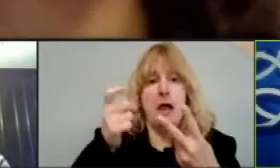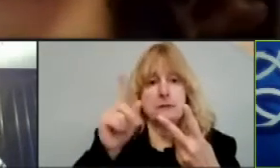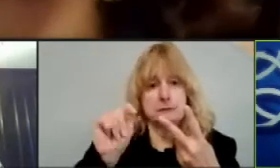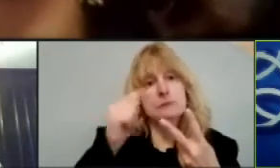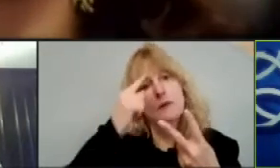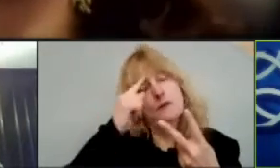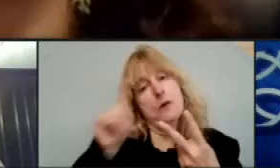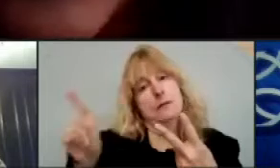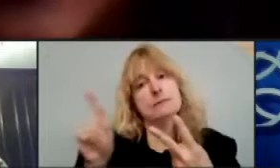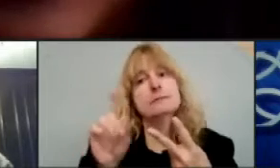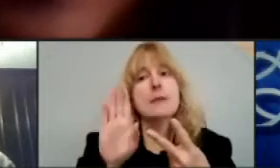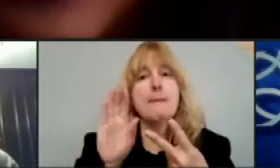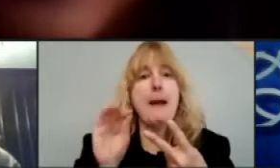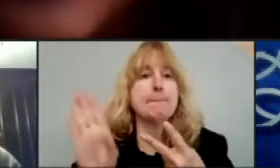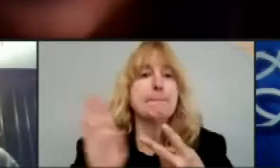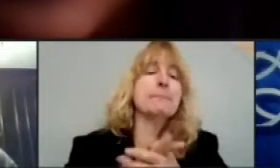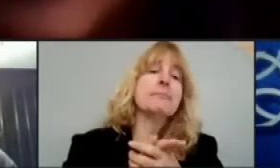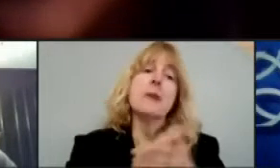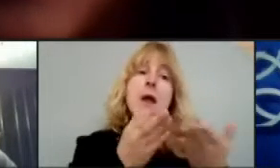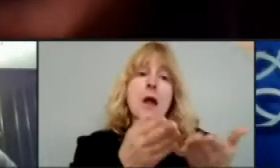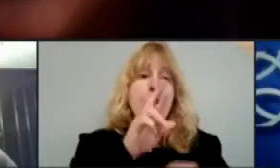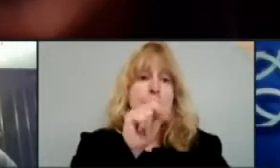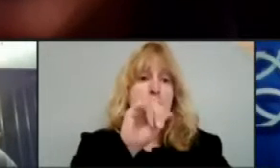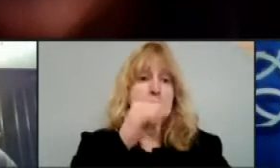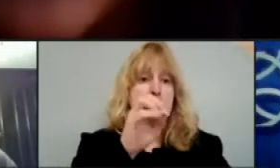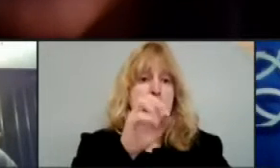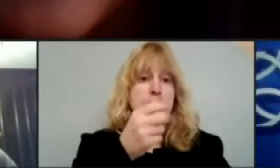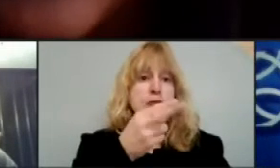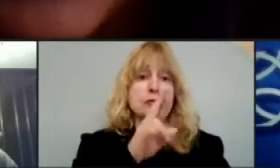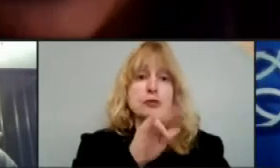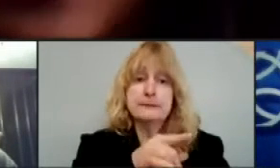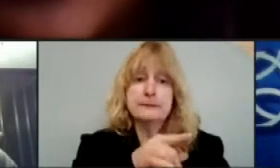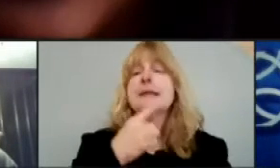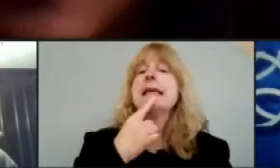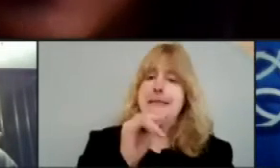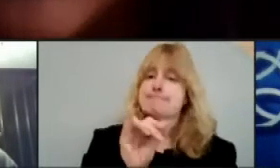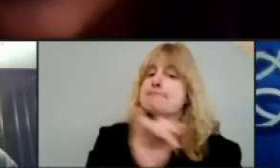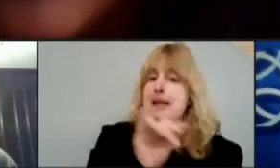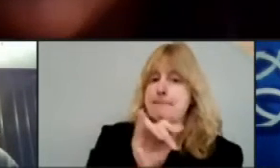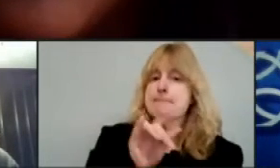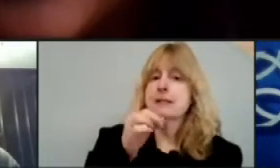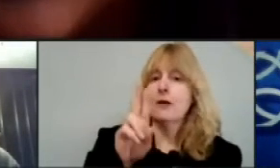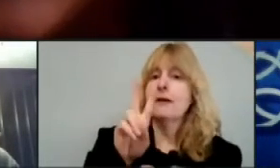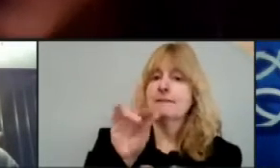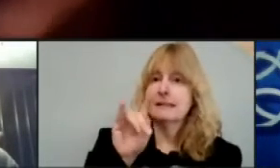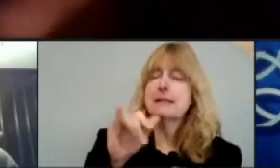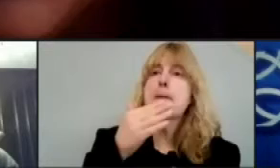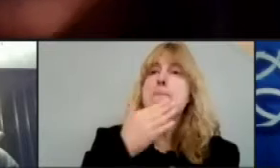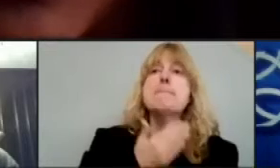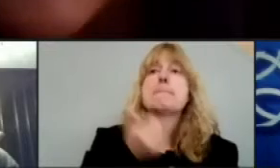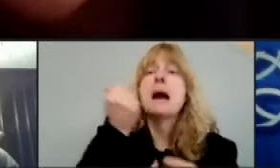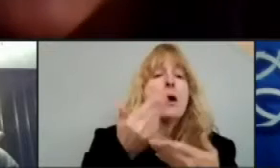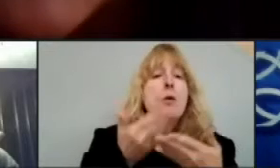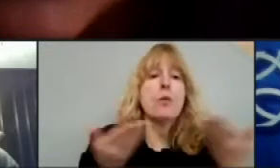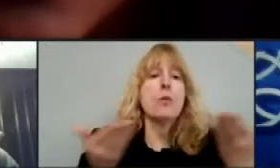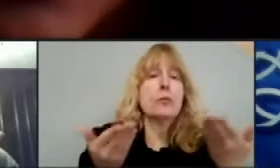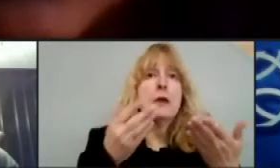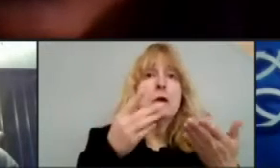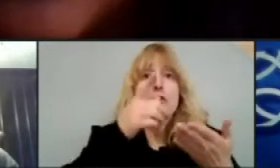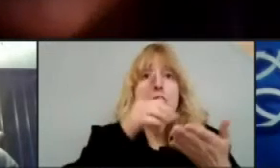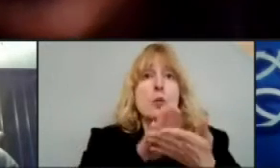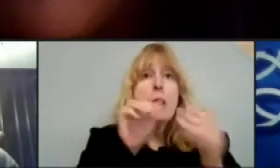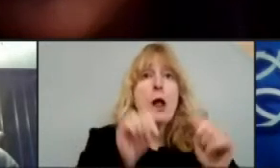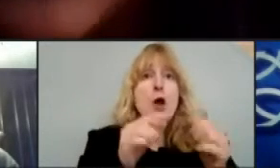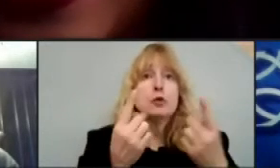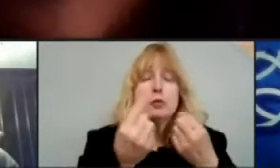quickly. Similarly, I think that the best thing that the schools can do is provide education, provide communication, be a conduit